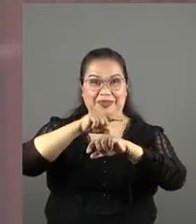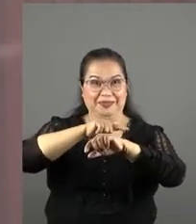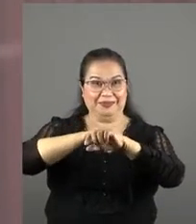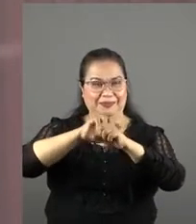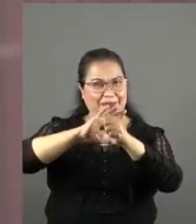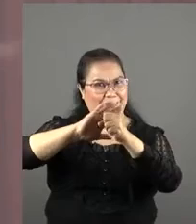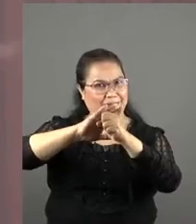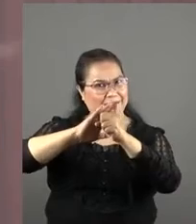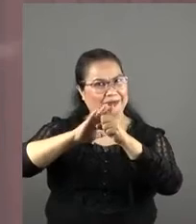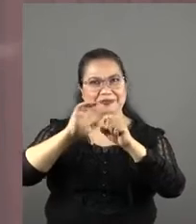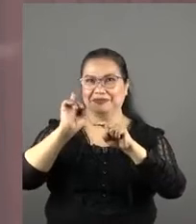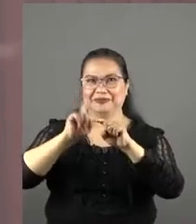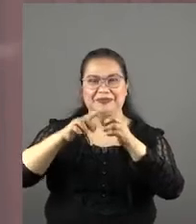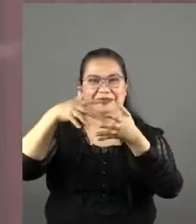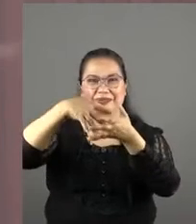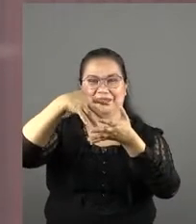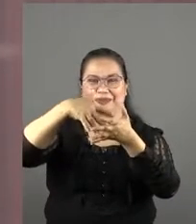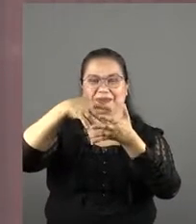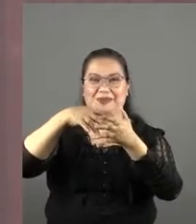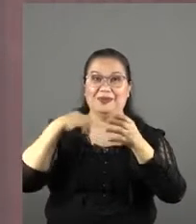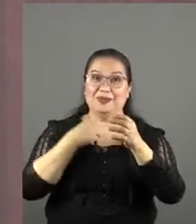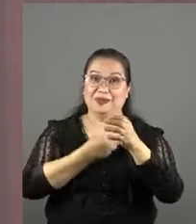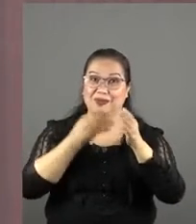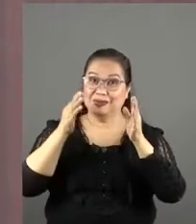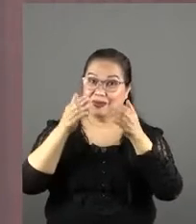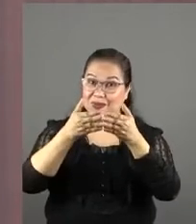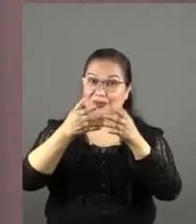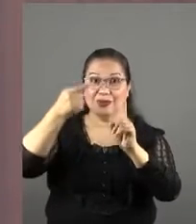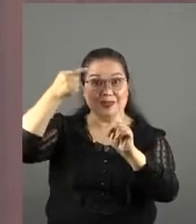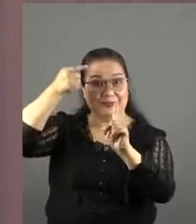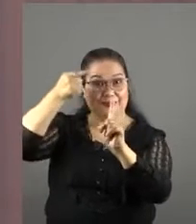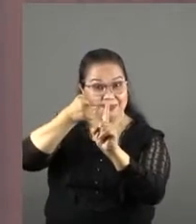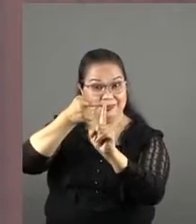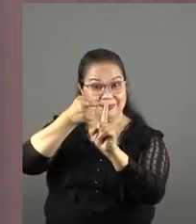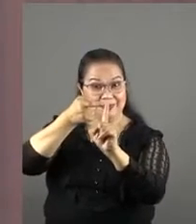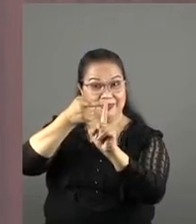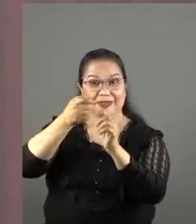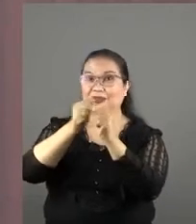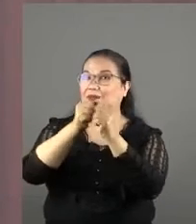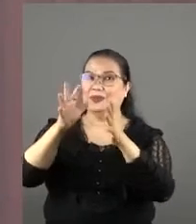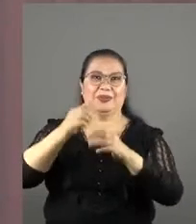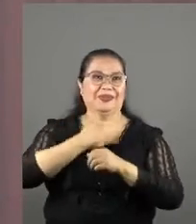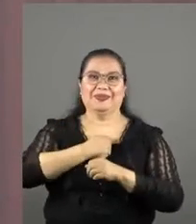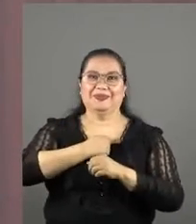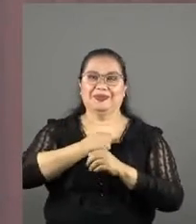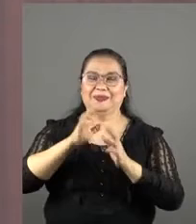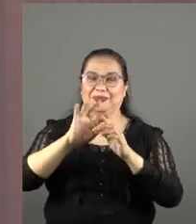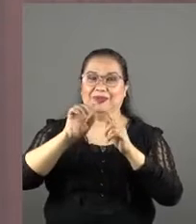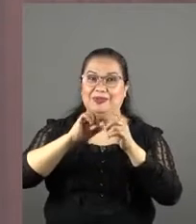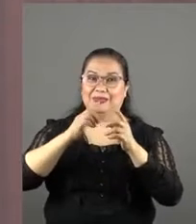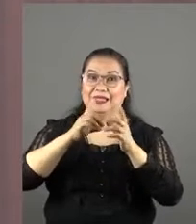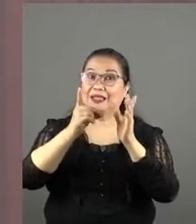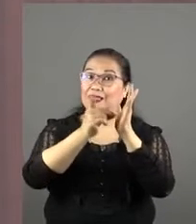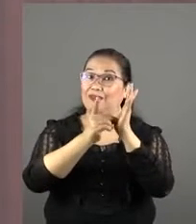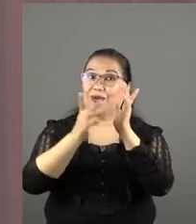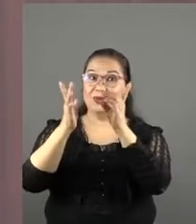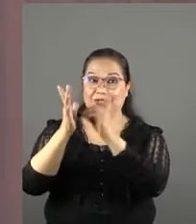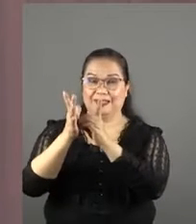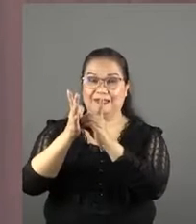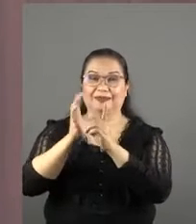together to study this. So our approach is intentionally, without apology, devotional.